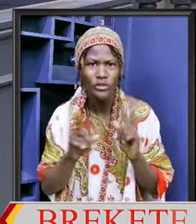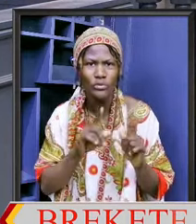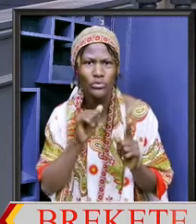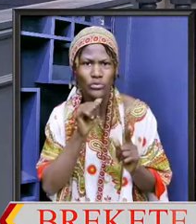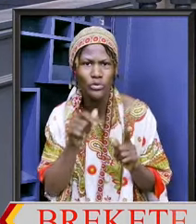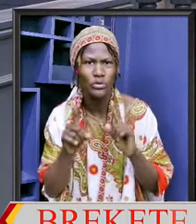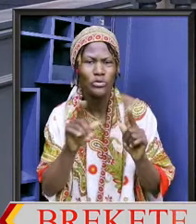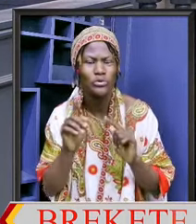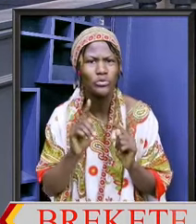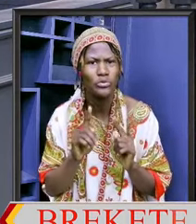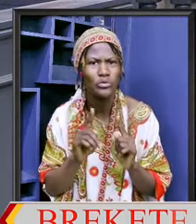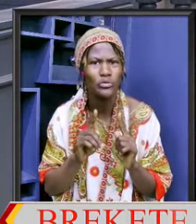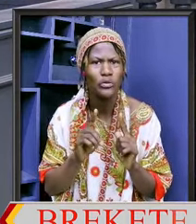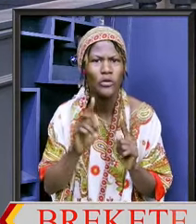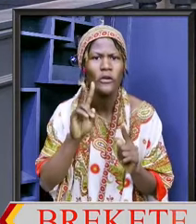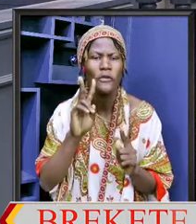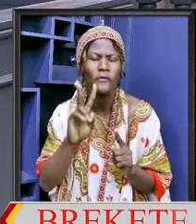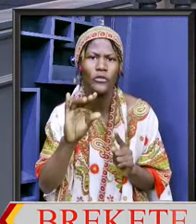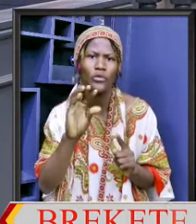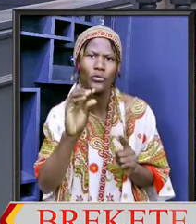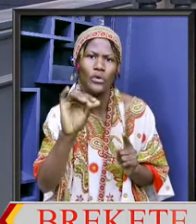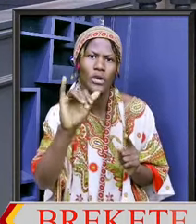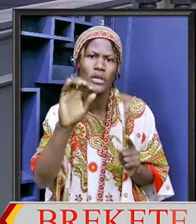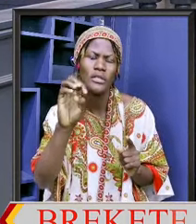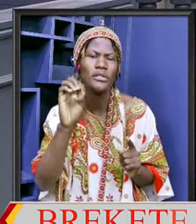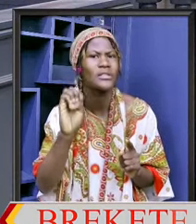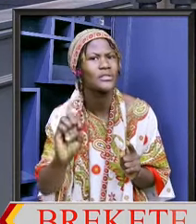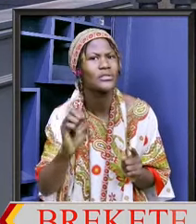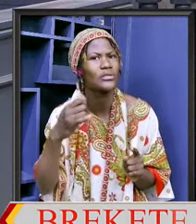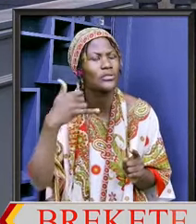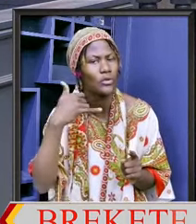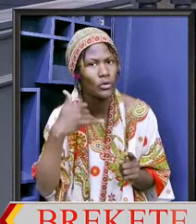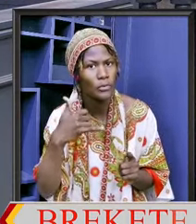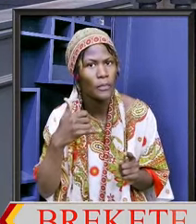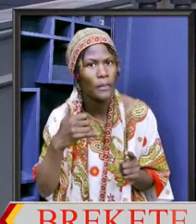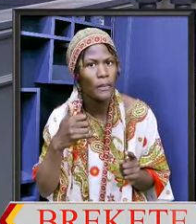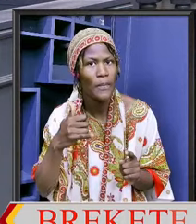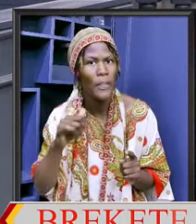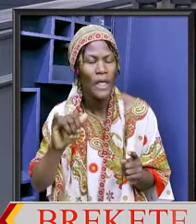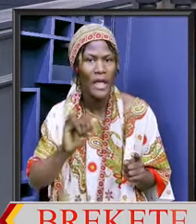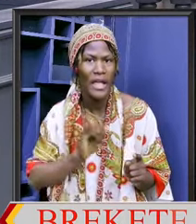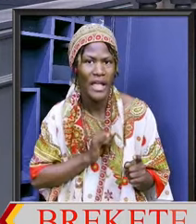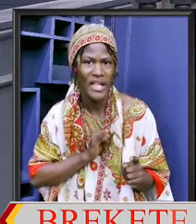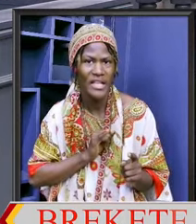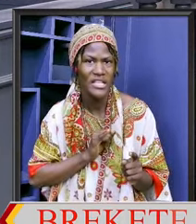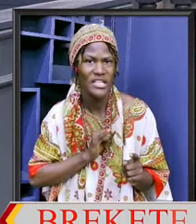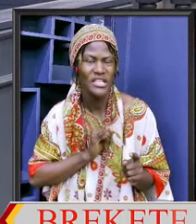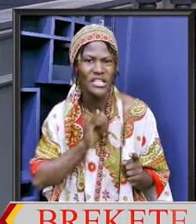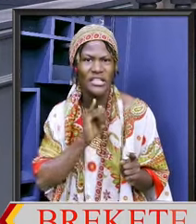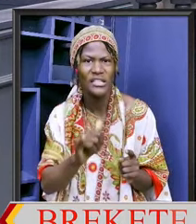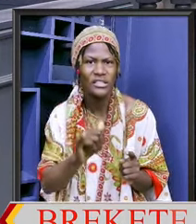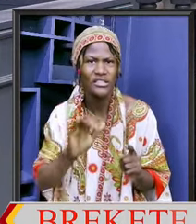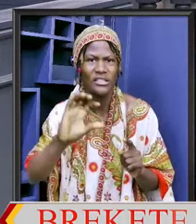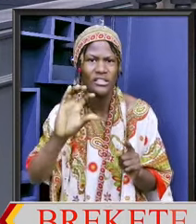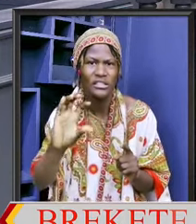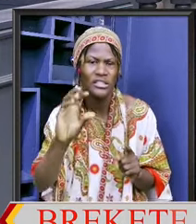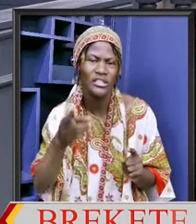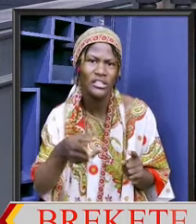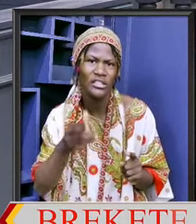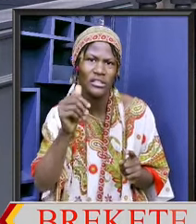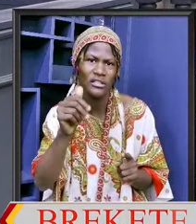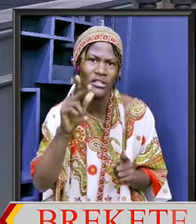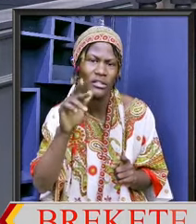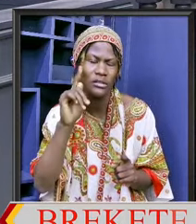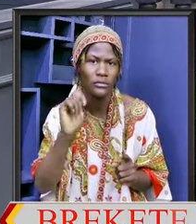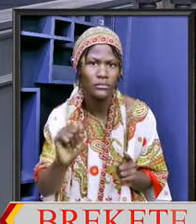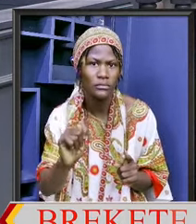go talk say the thing they or maybe go find the record. Now chat I go send down. So that even if even police need